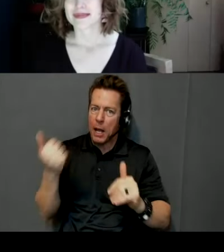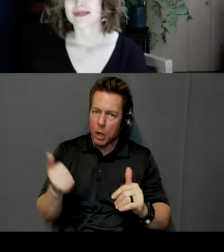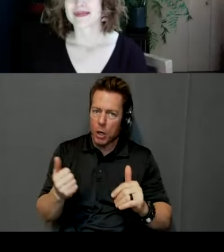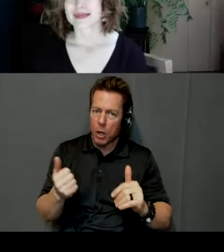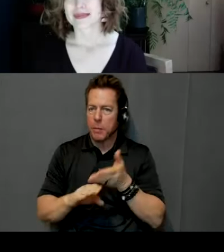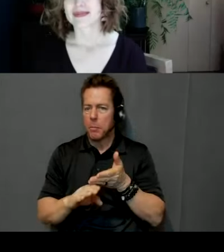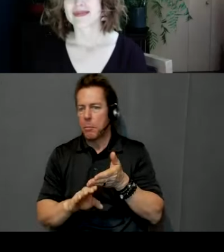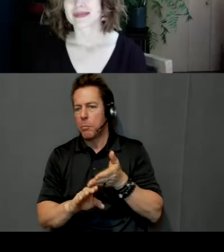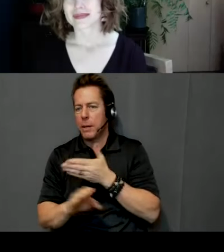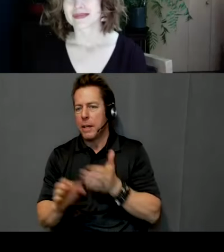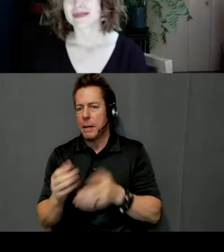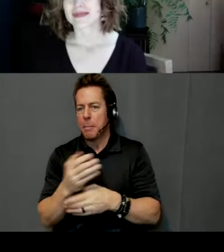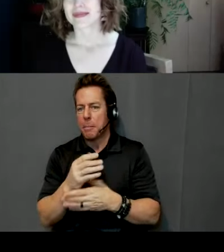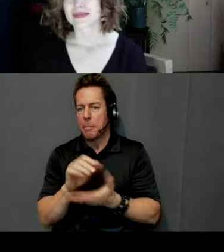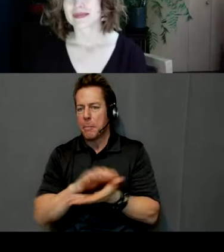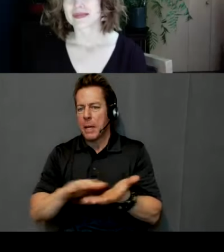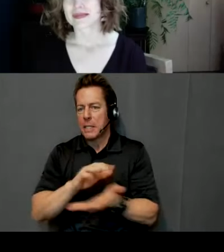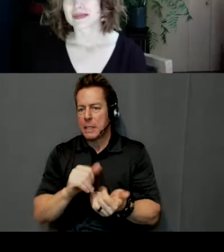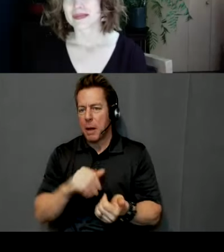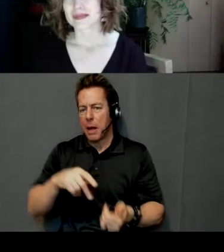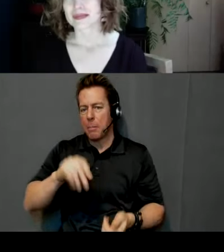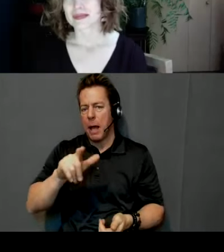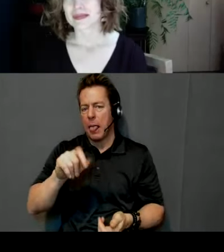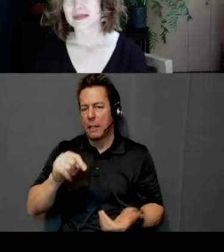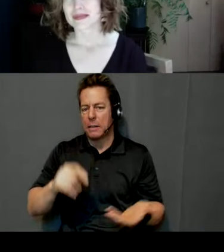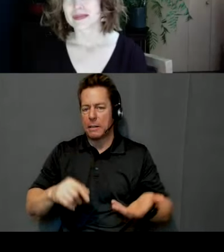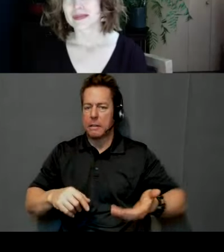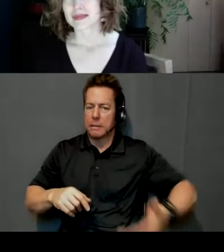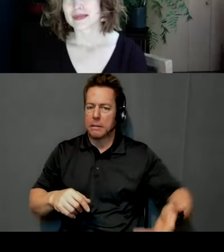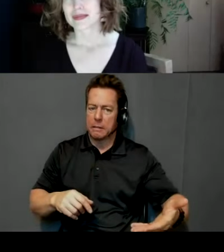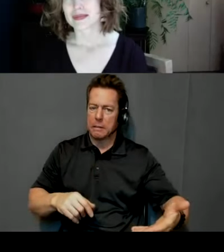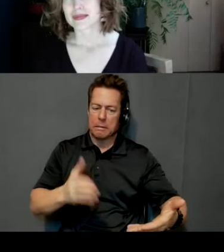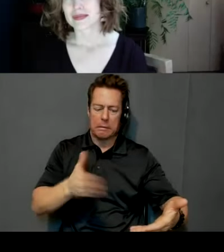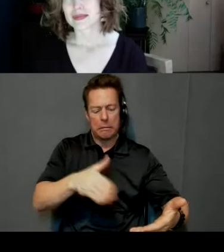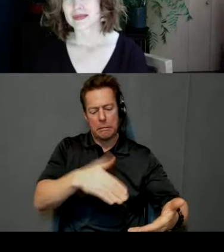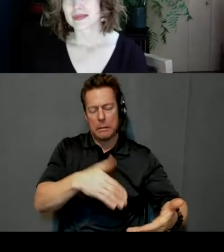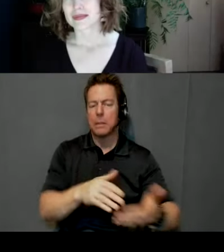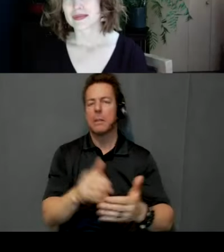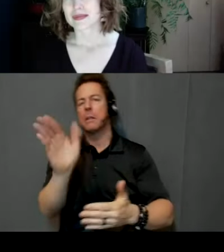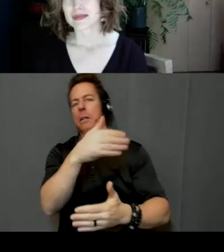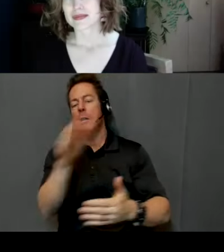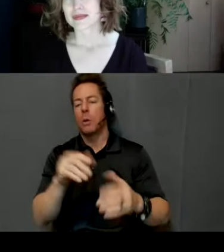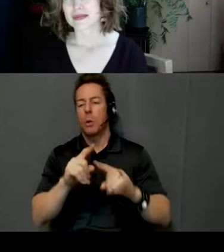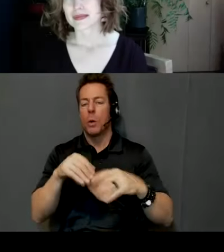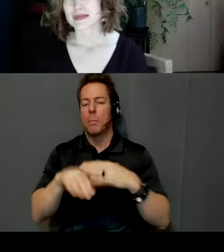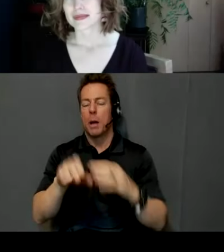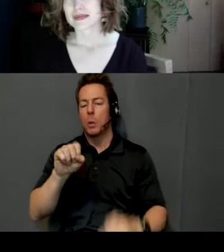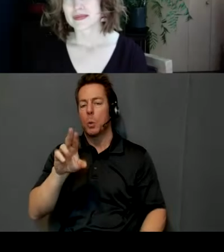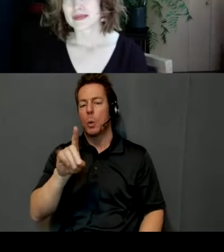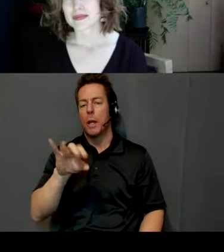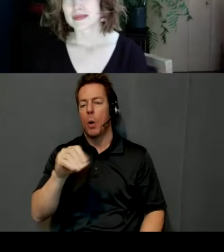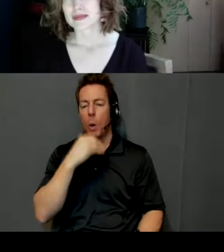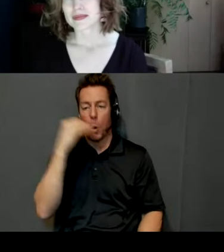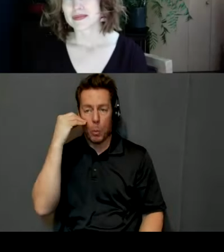my palettes, which helps like substantially. So if you go into my studio back at home, like I